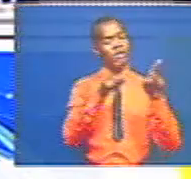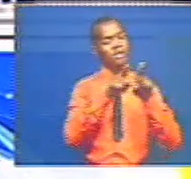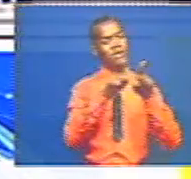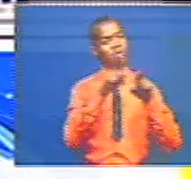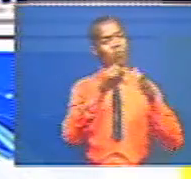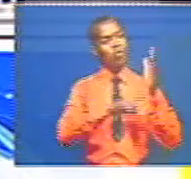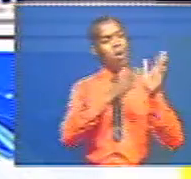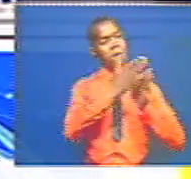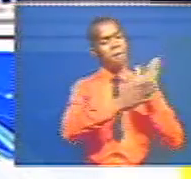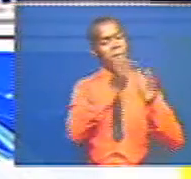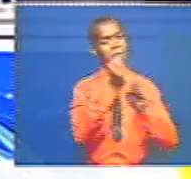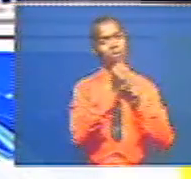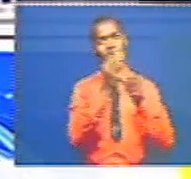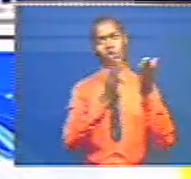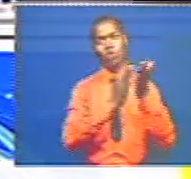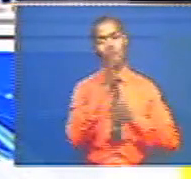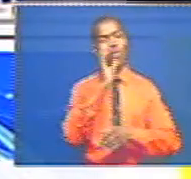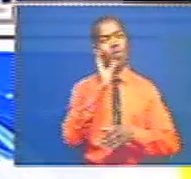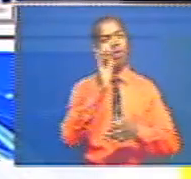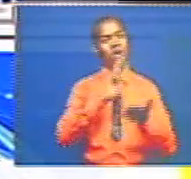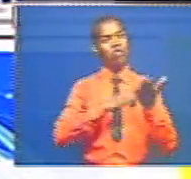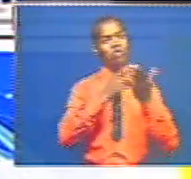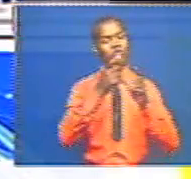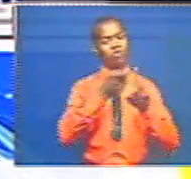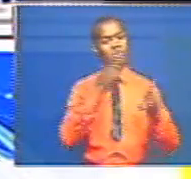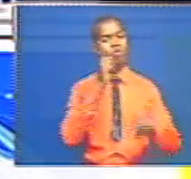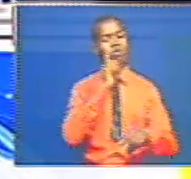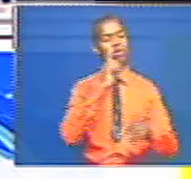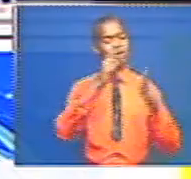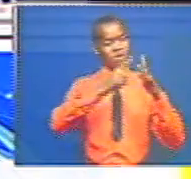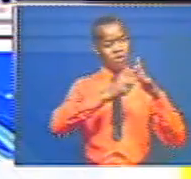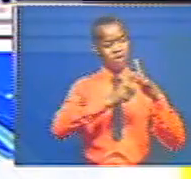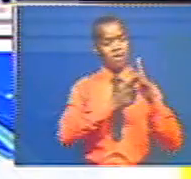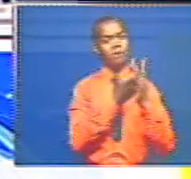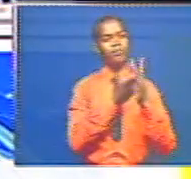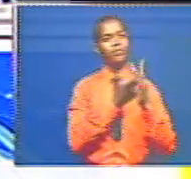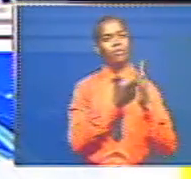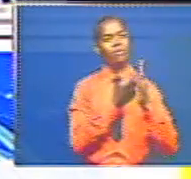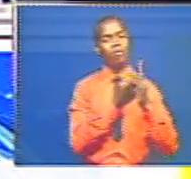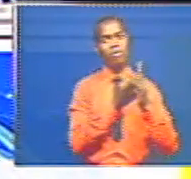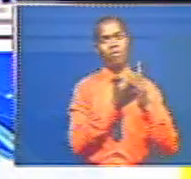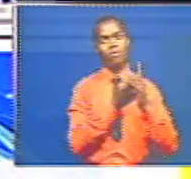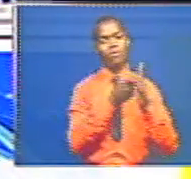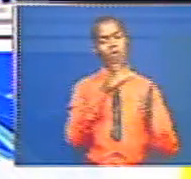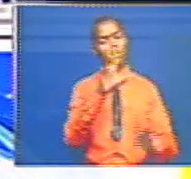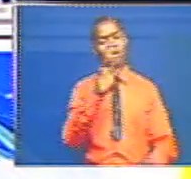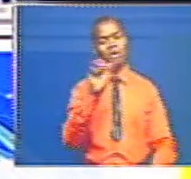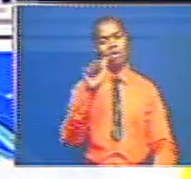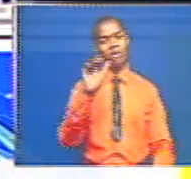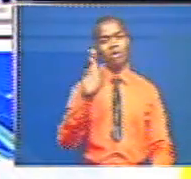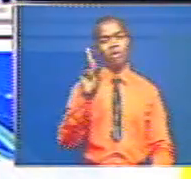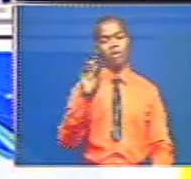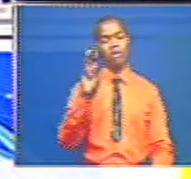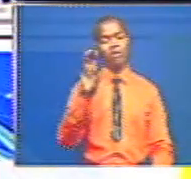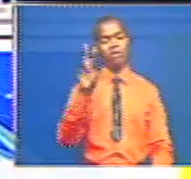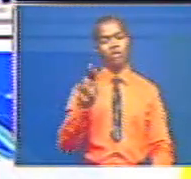you're planning to do to ensure we manage our water resource. So from tomorrow, you're saying you're beginning a crackdown. From tomorrow, we're beginning a crackdown. Yes. And I